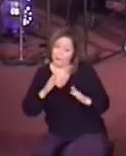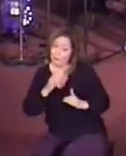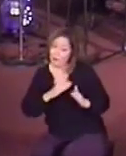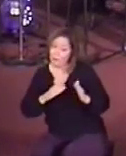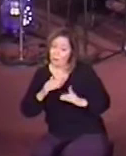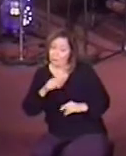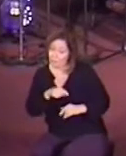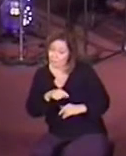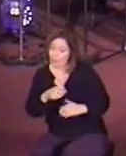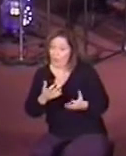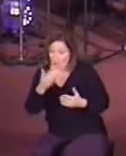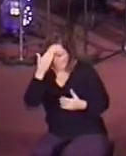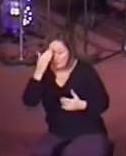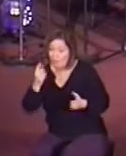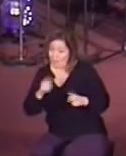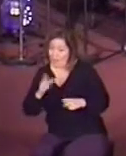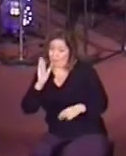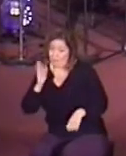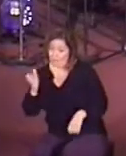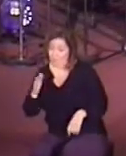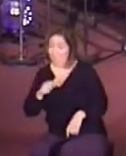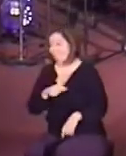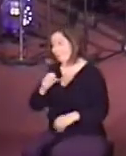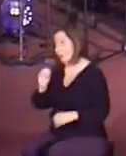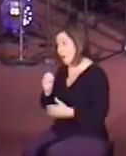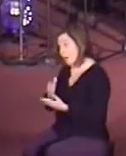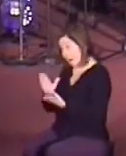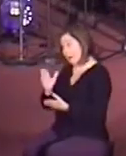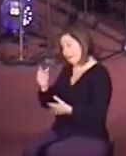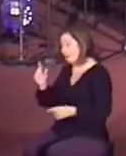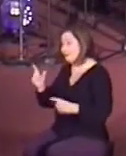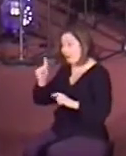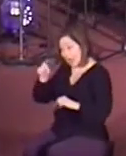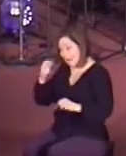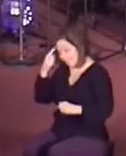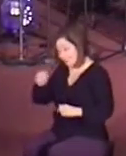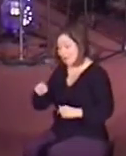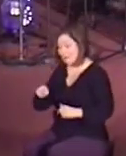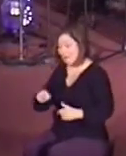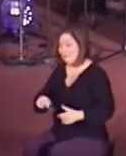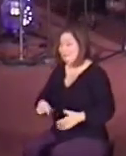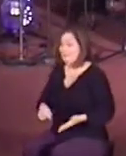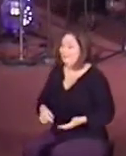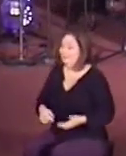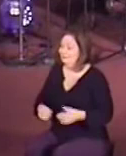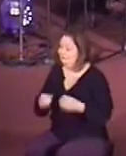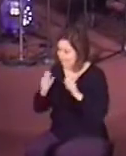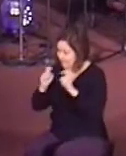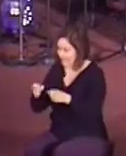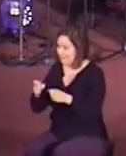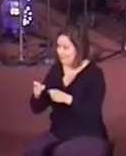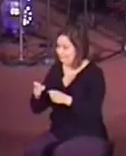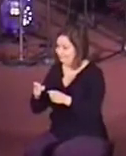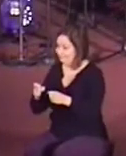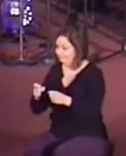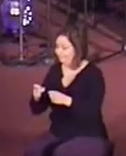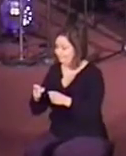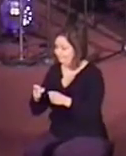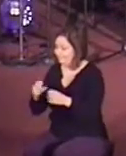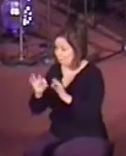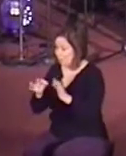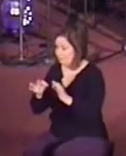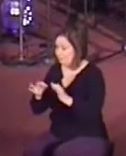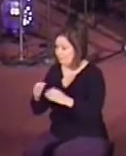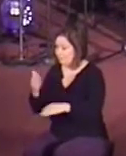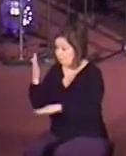what's going to happen." Daniel's like, "All right, if you ask for it." And so he gives this interpretation. He says, "The tree that you saw, which